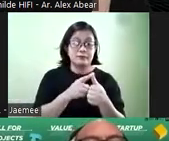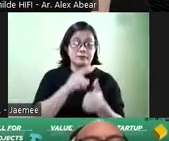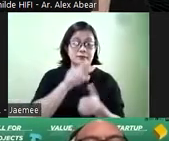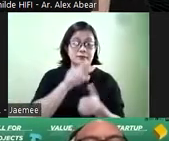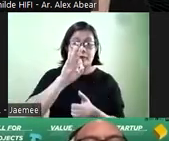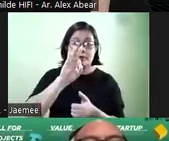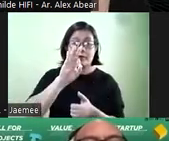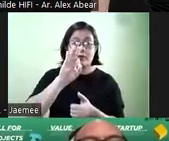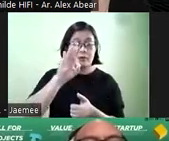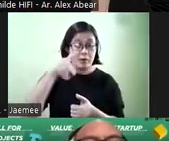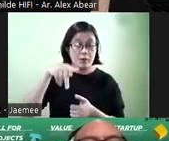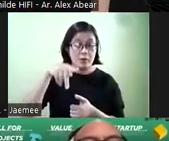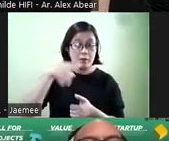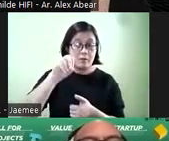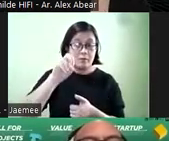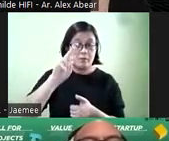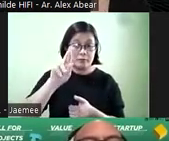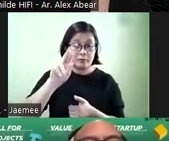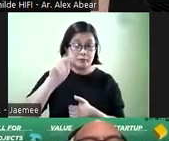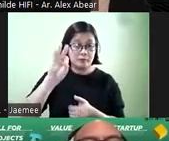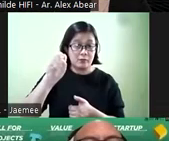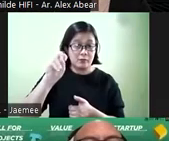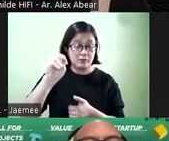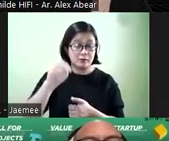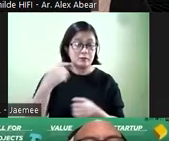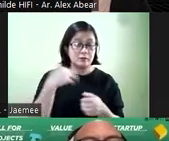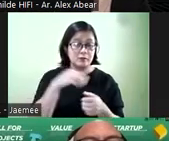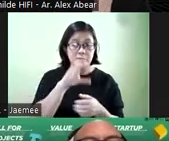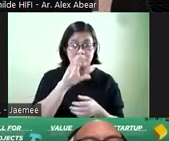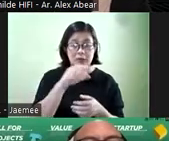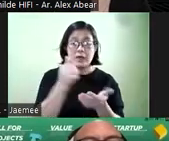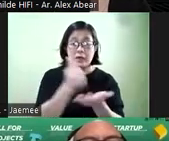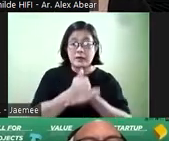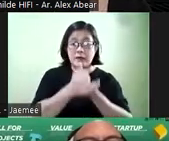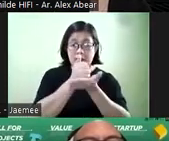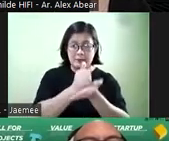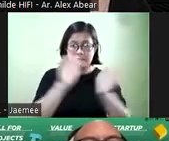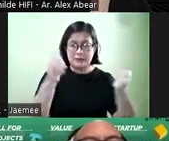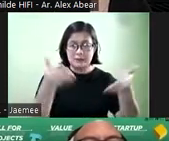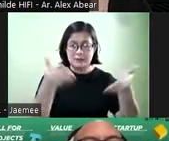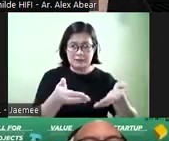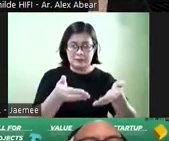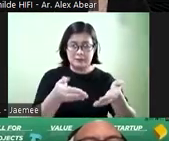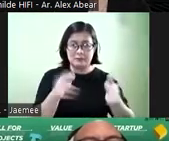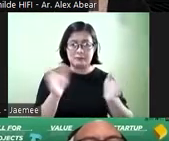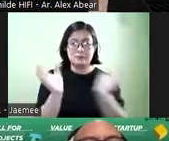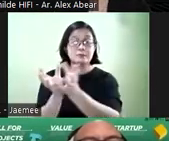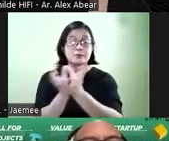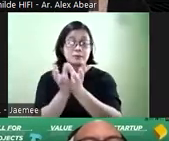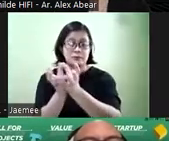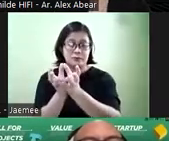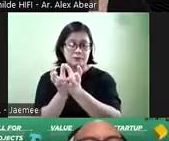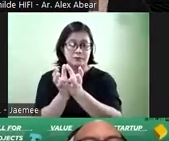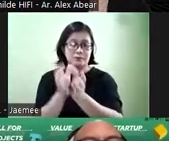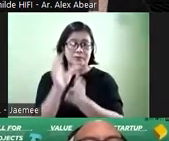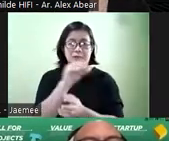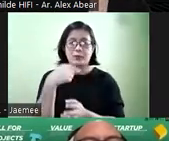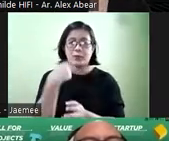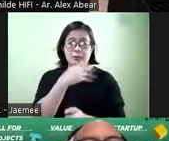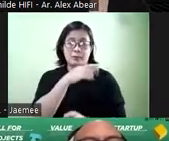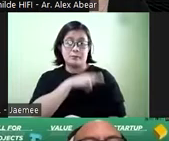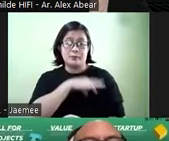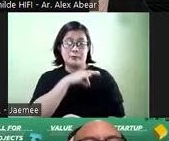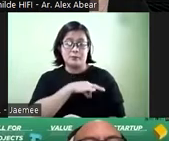curation. So portfolio curation helps Benilde introduce itself to the community and stakeholders. It